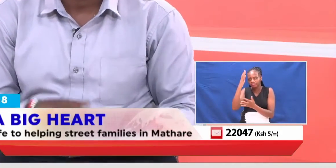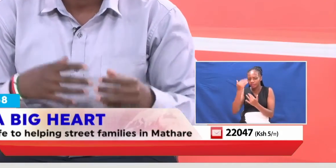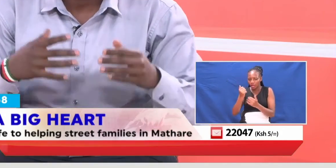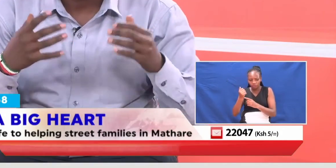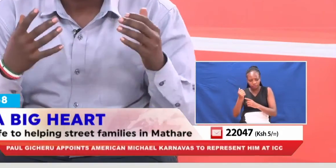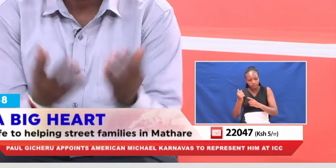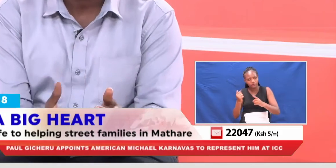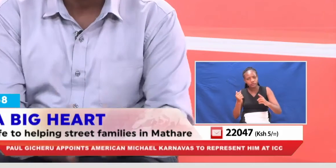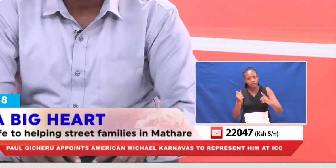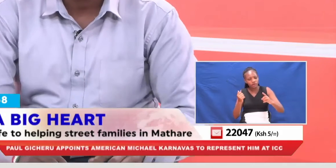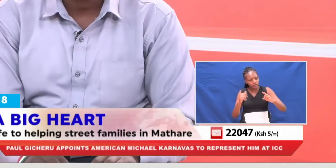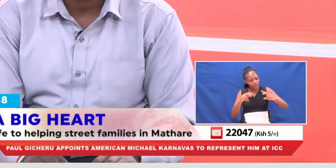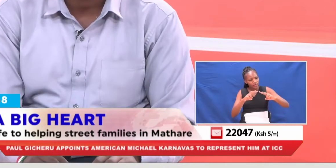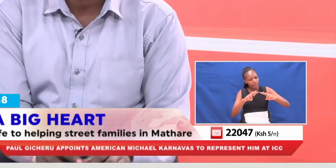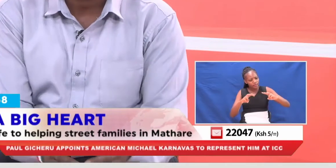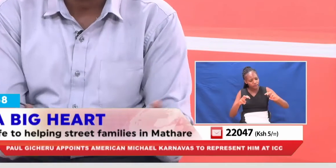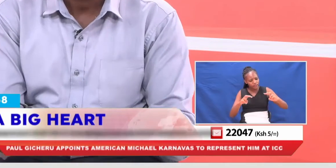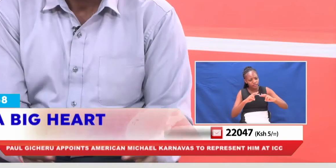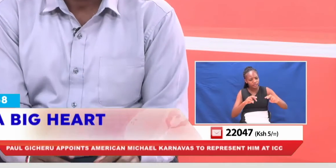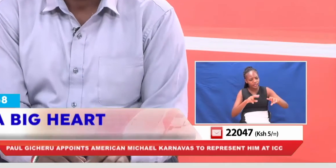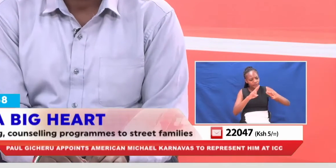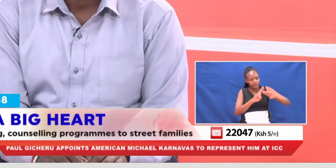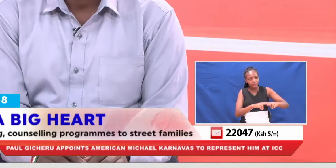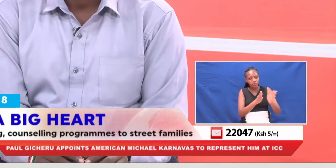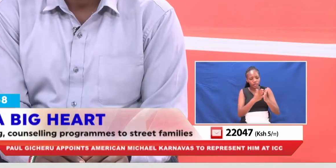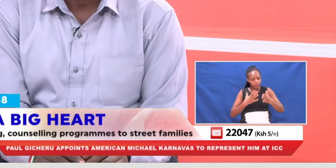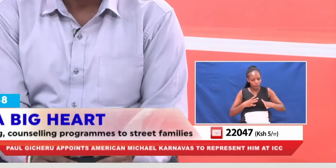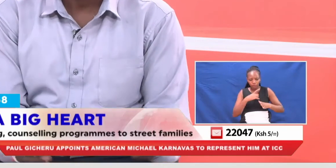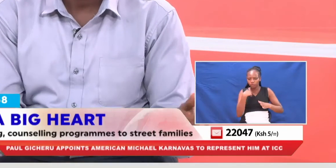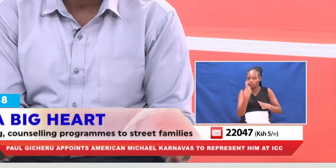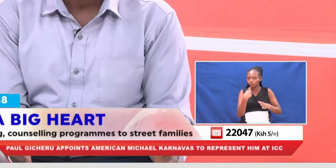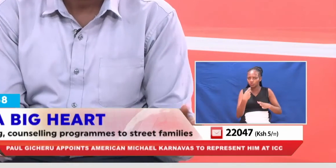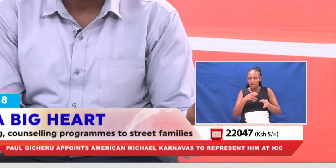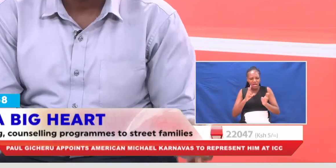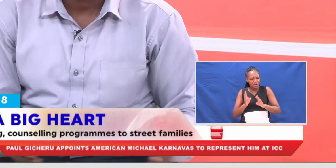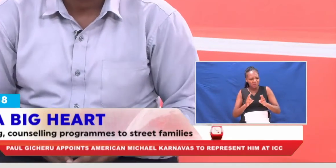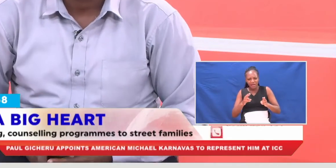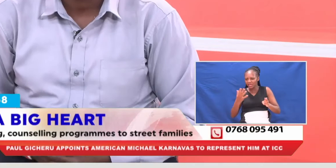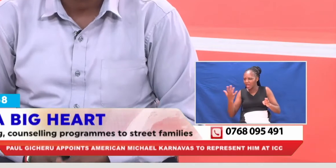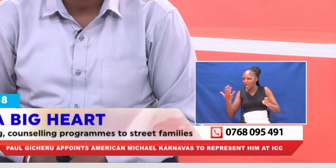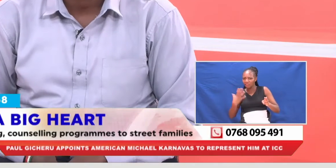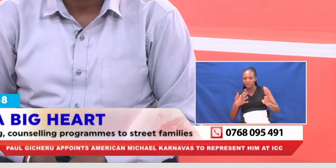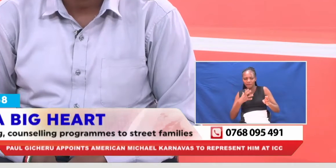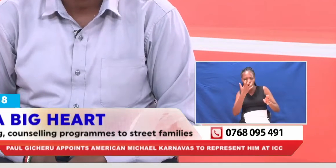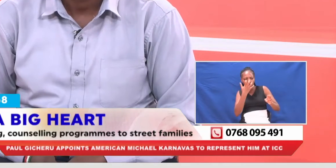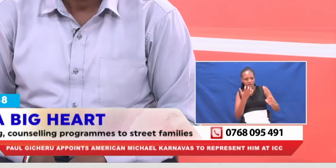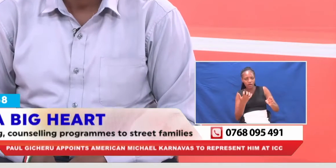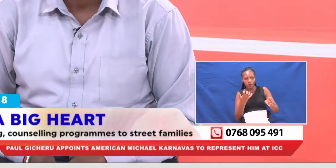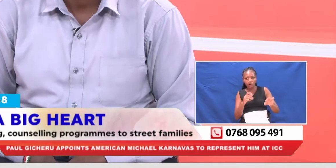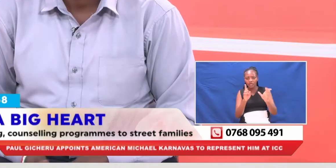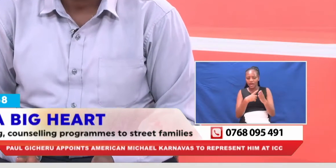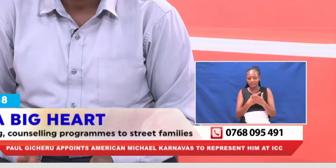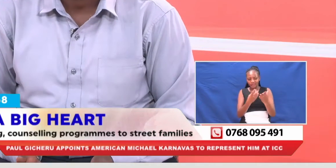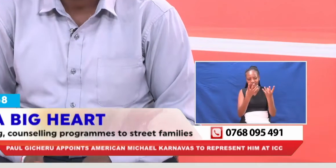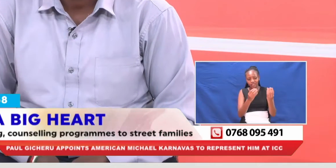there and spend a time with people whom are often, you know, ignored by the rest of the society mm-hmm.